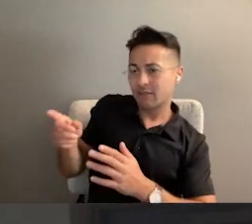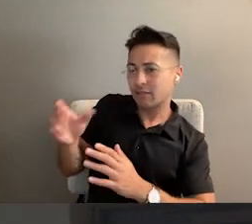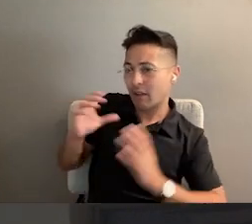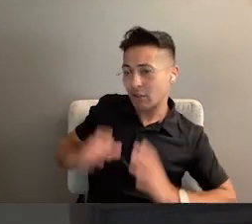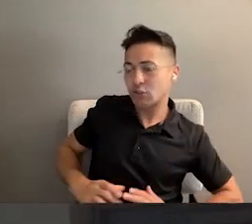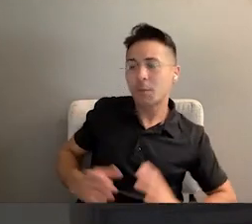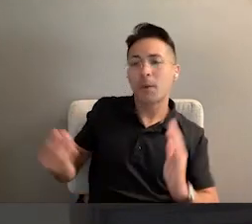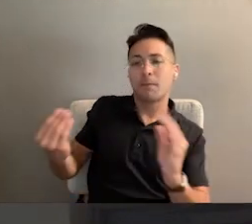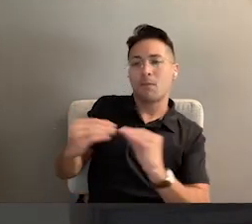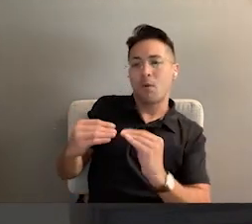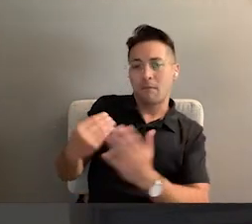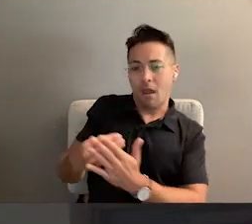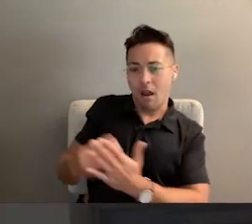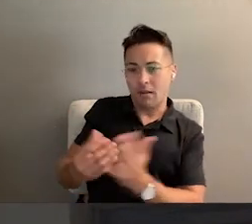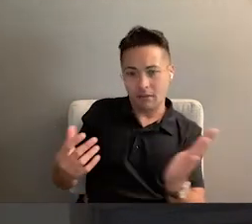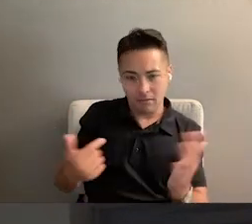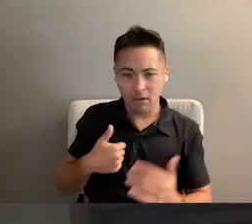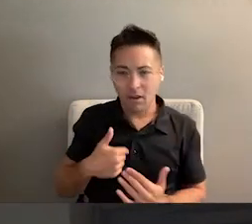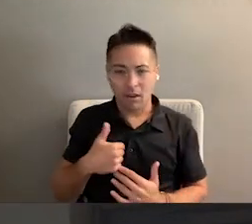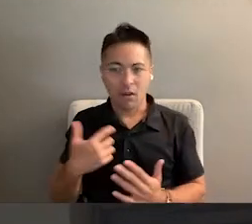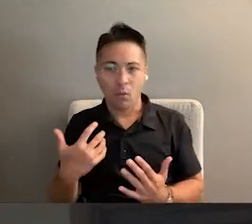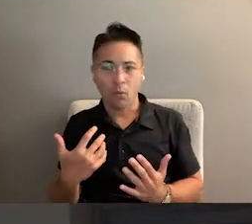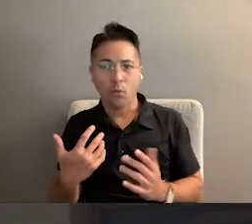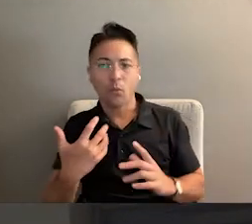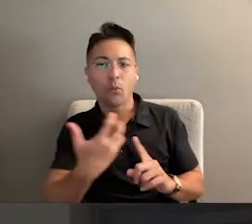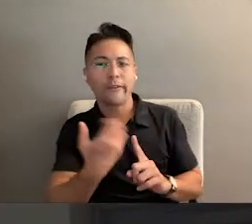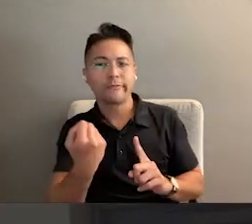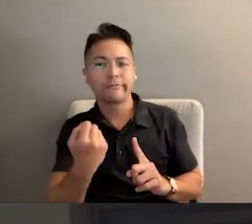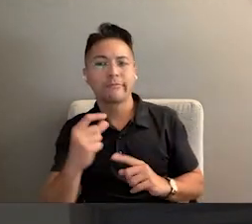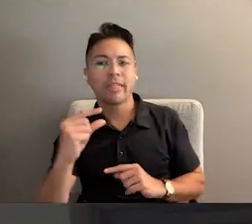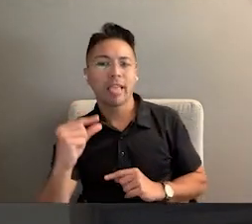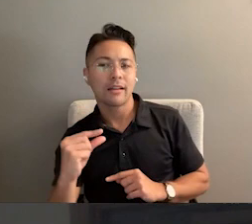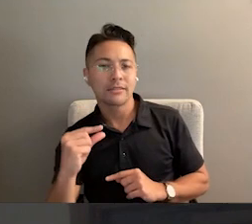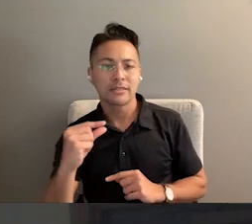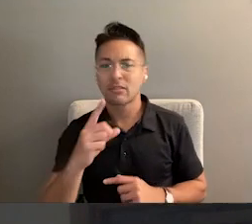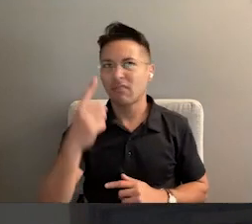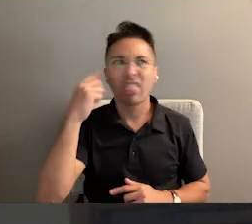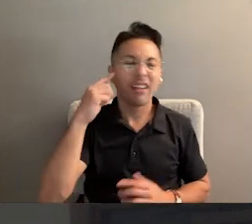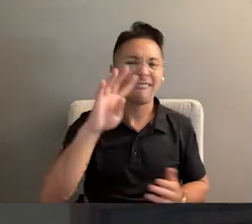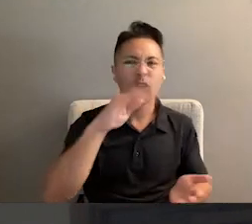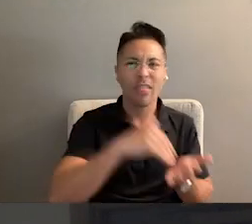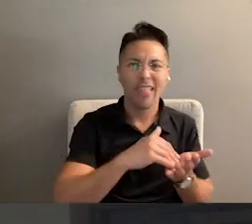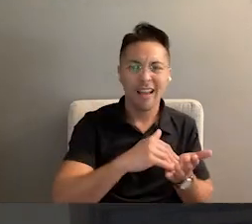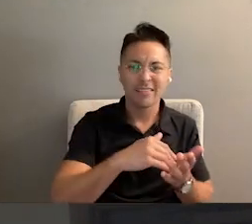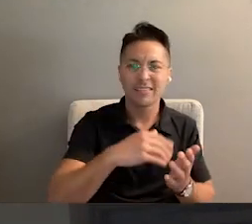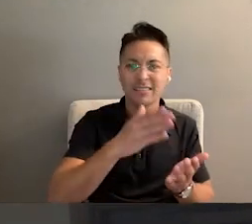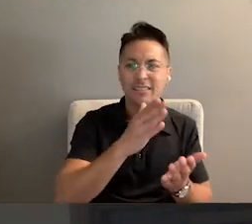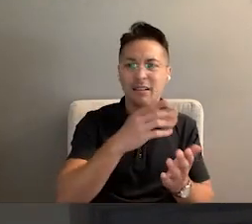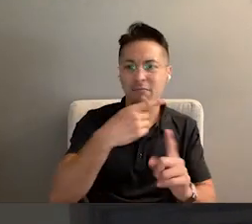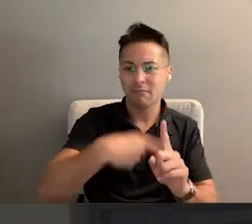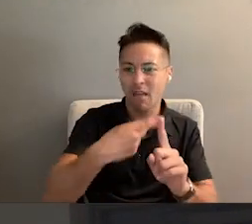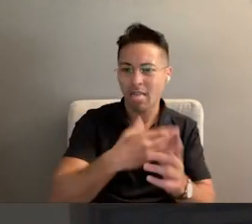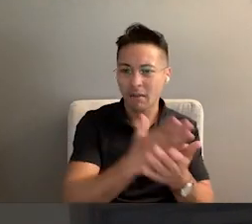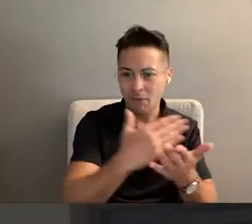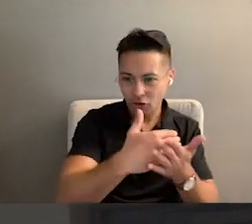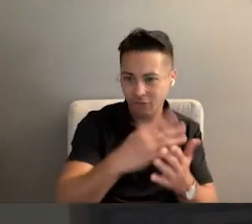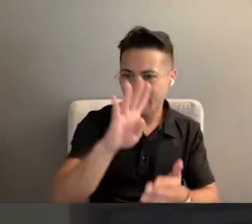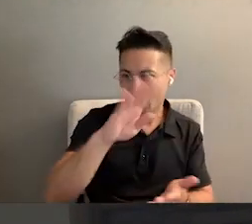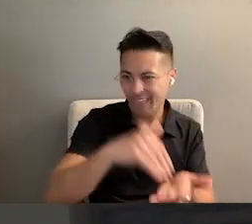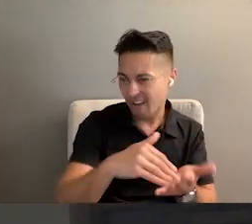is whichever gives the consumer more money. All right, we take the lesser. So I